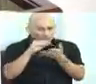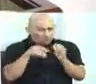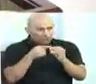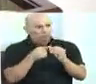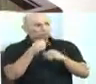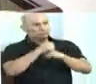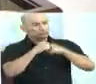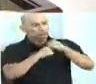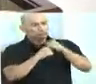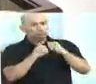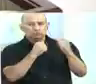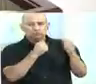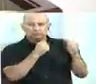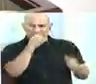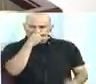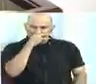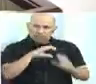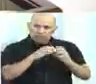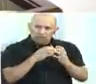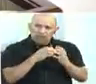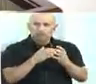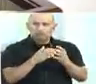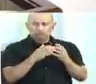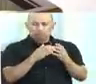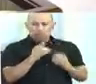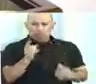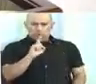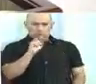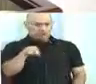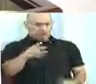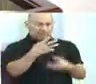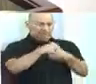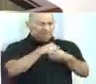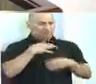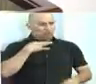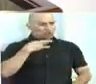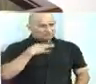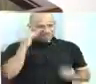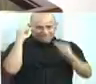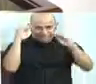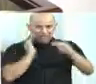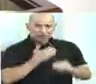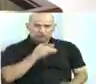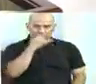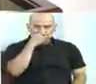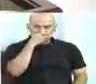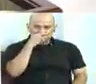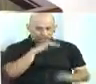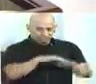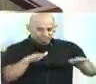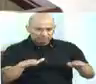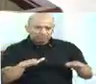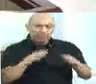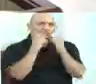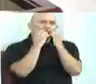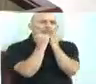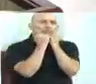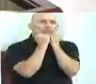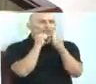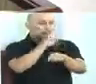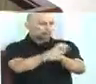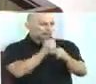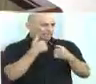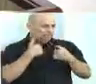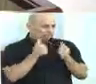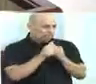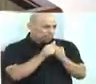of Kids Club, but also where you can fit in volunteering and teaching our children and be that treasure in the ministry that we have with